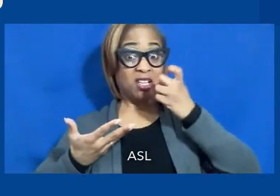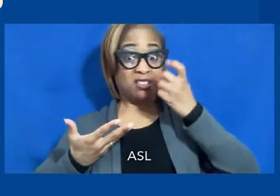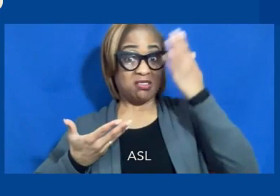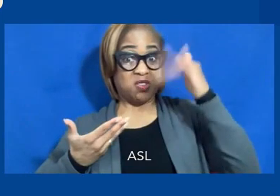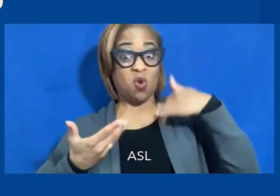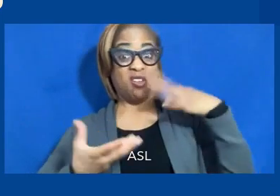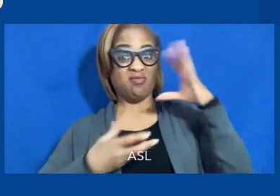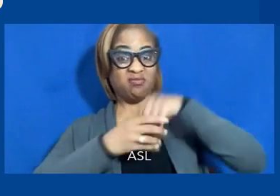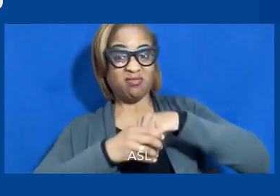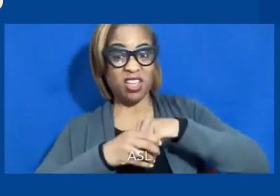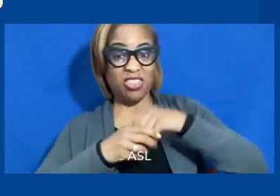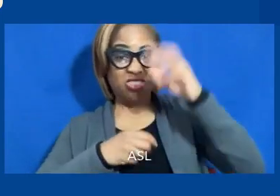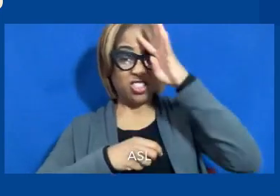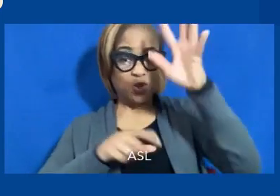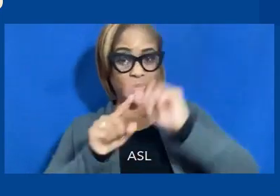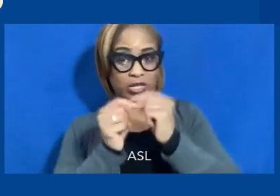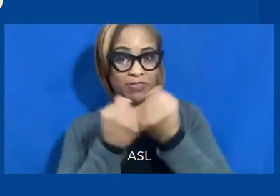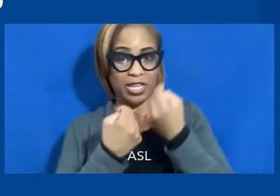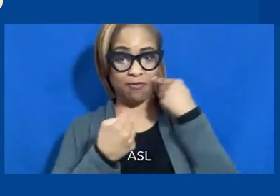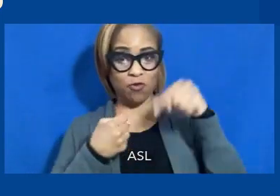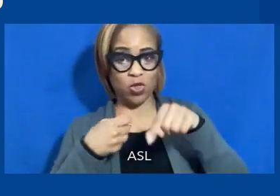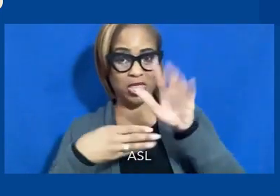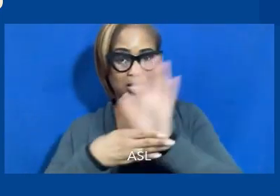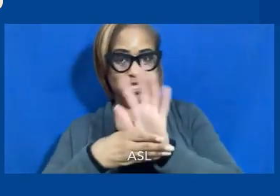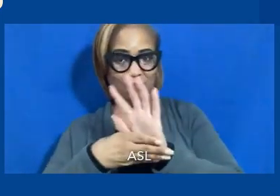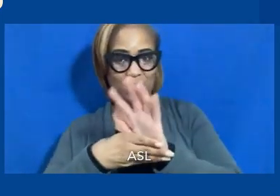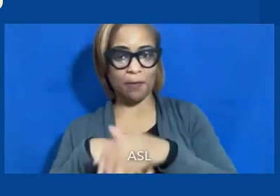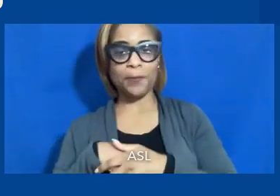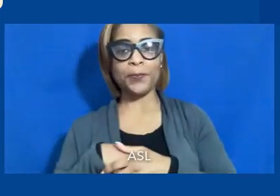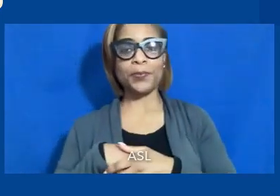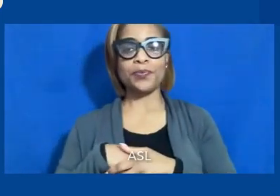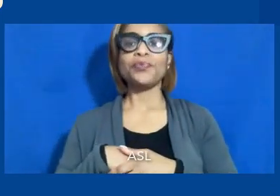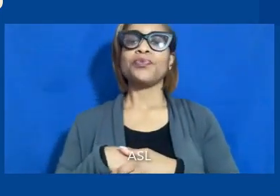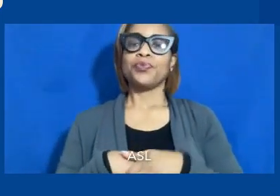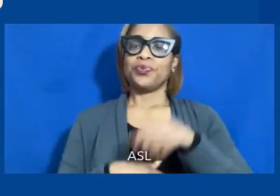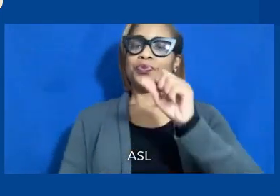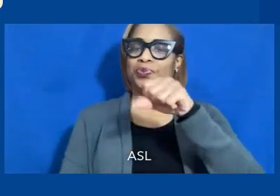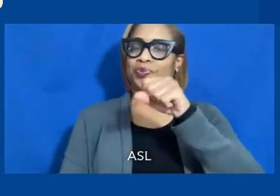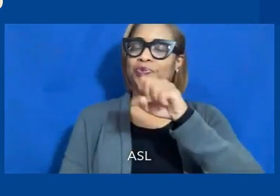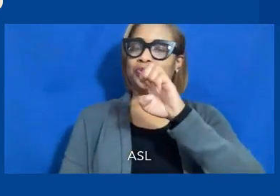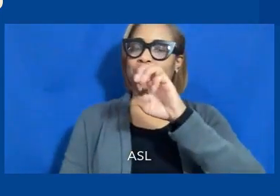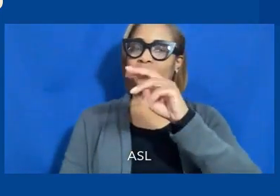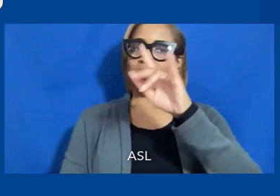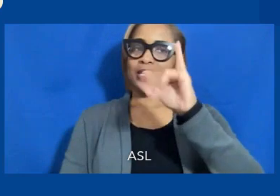film. Yeah. This is Emily.